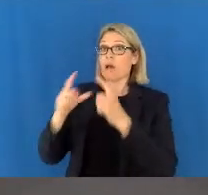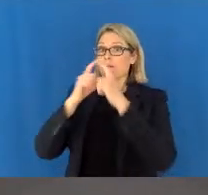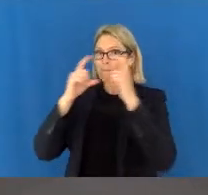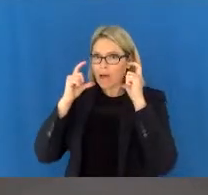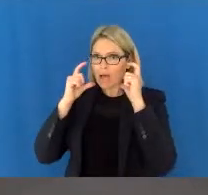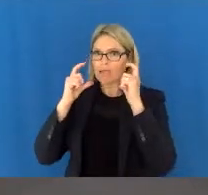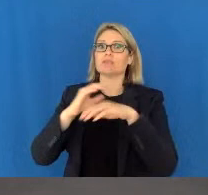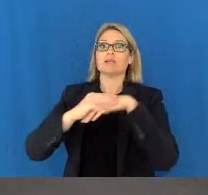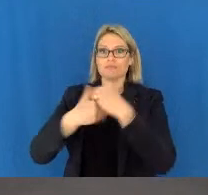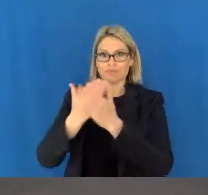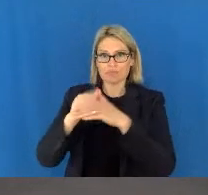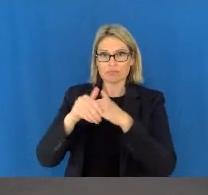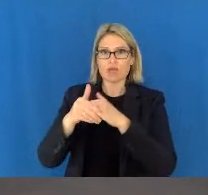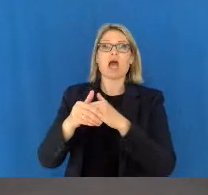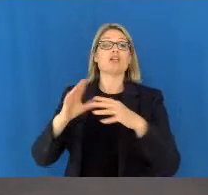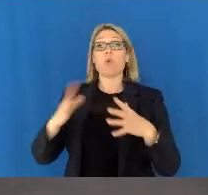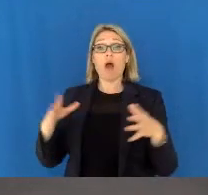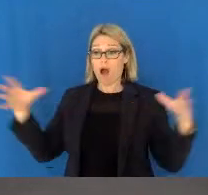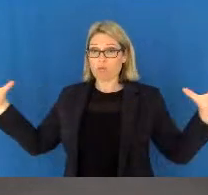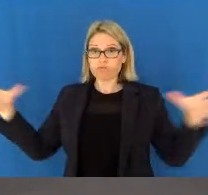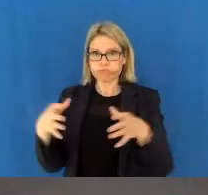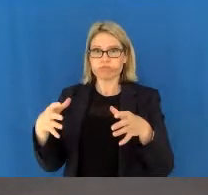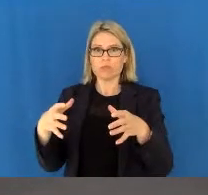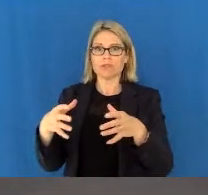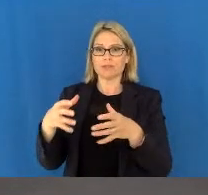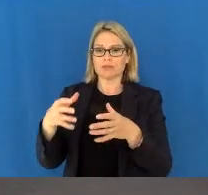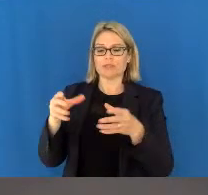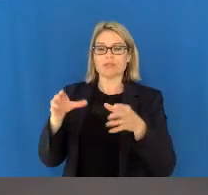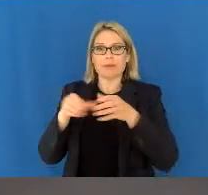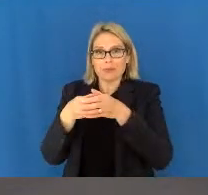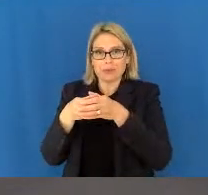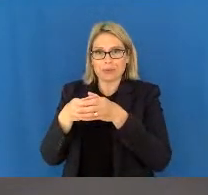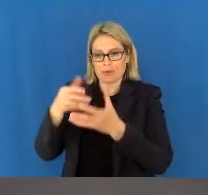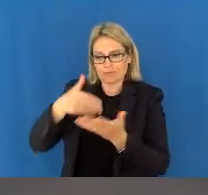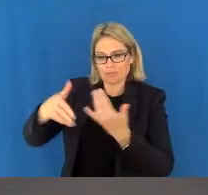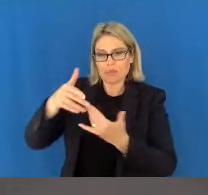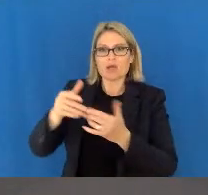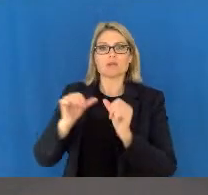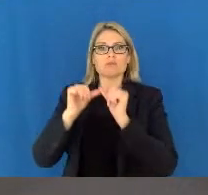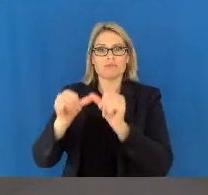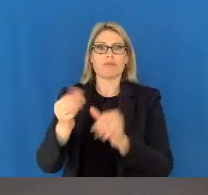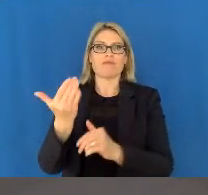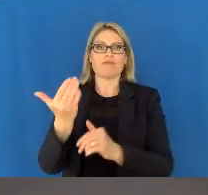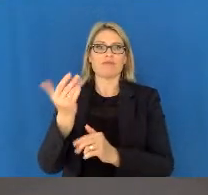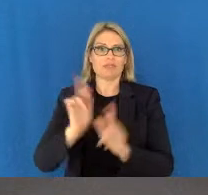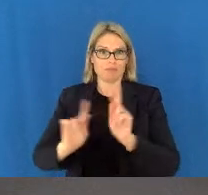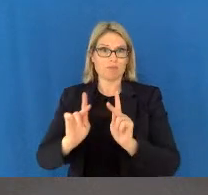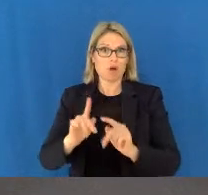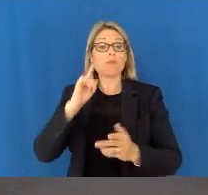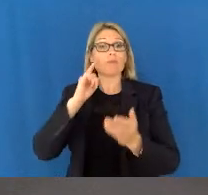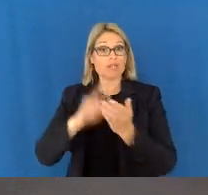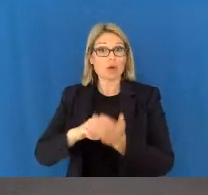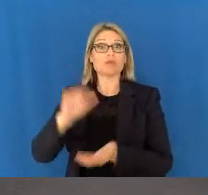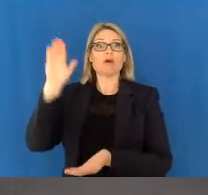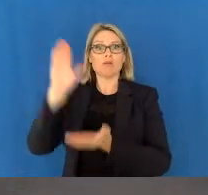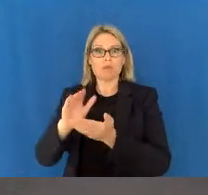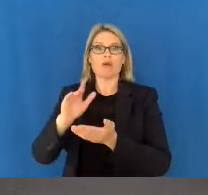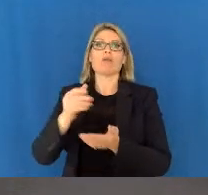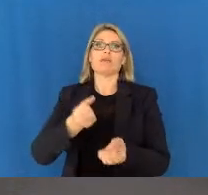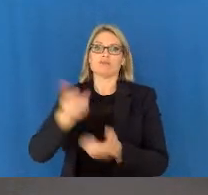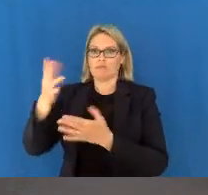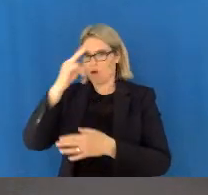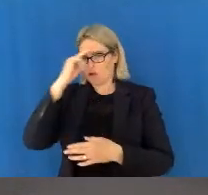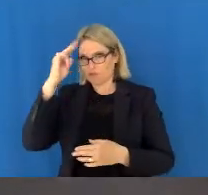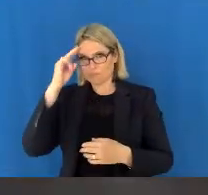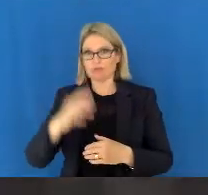keeping your contacts low and your constant or your steady 15. Dr. Tobin, as-tu quelque chose à ajouter? Je pense